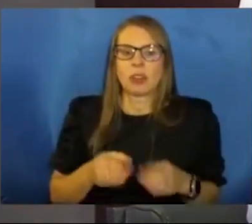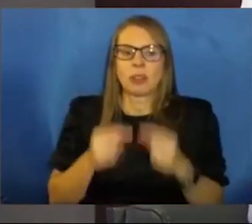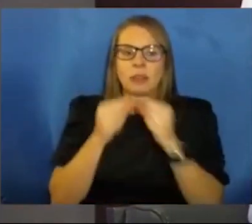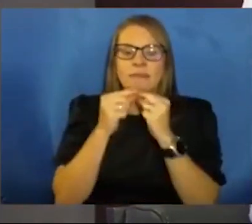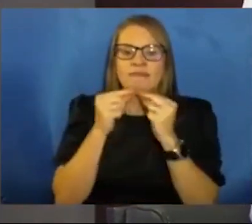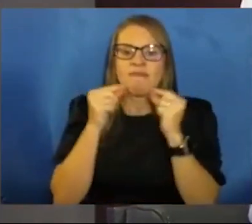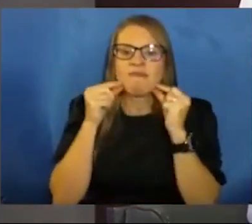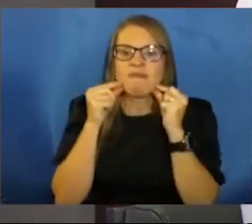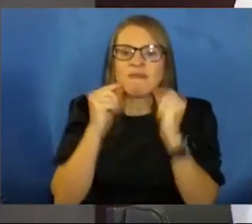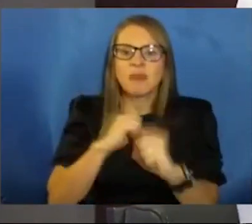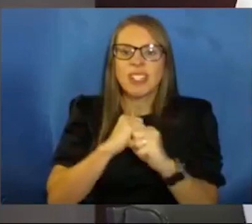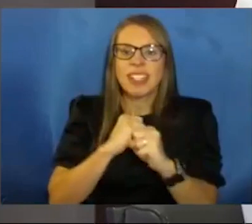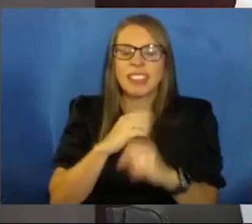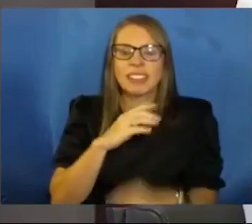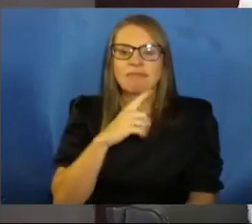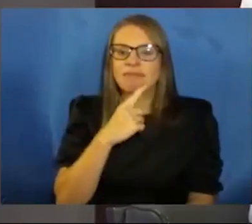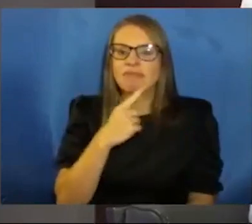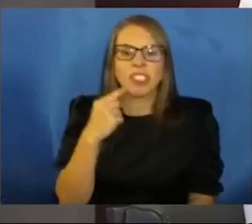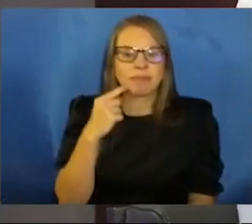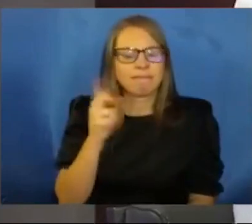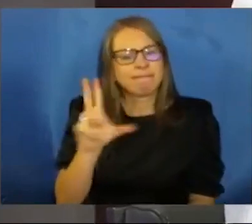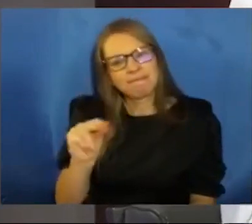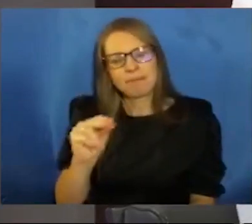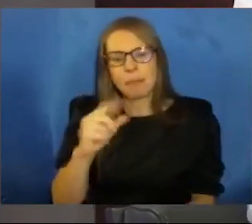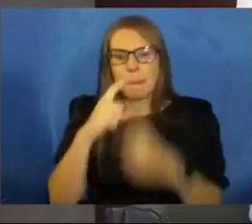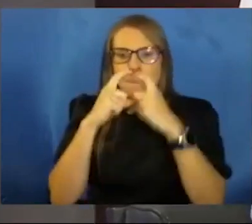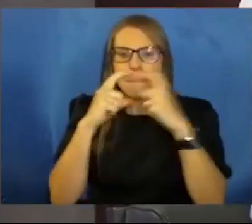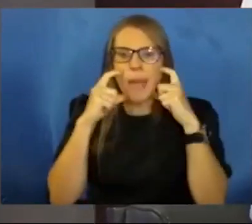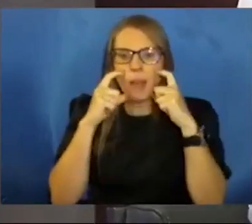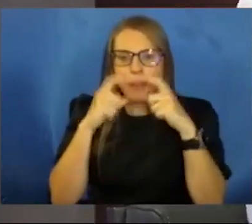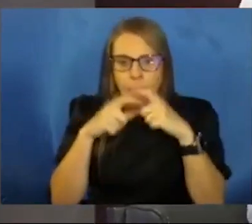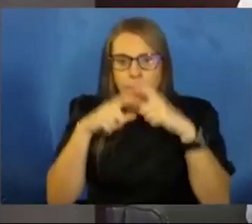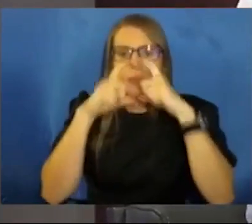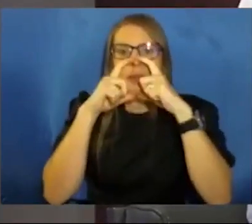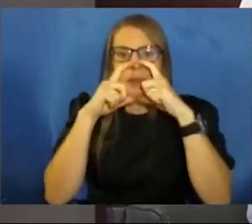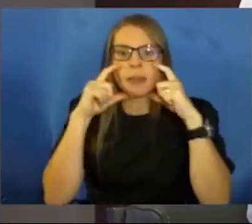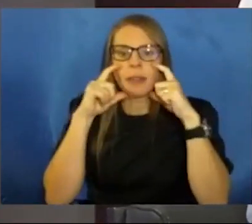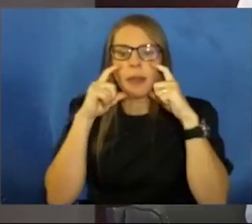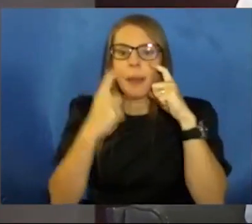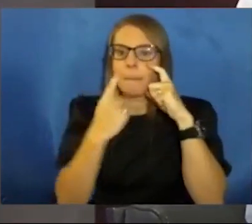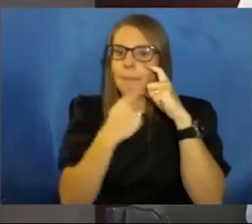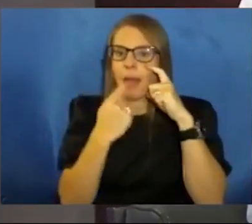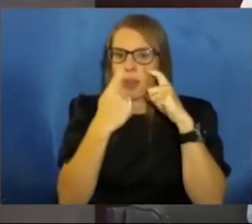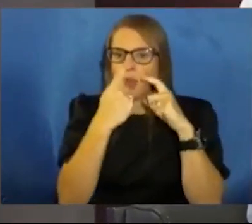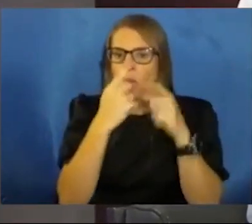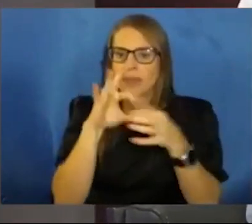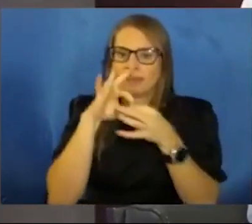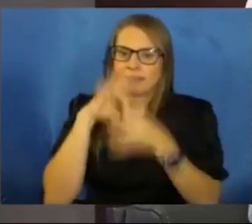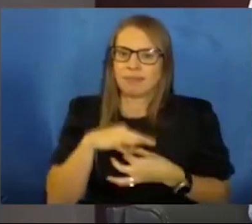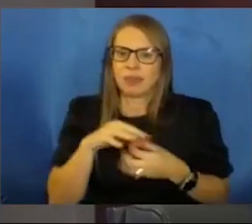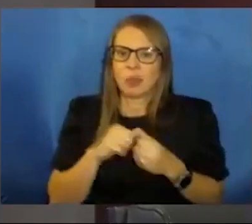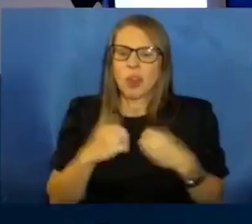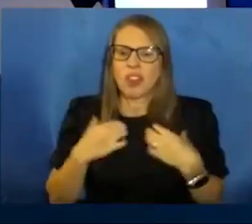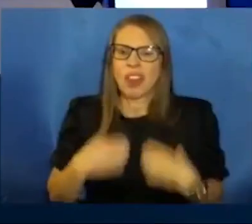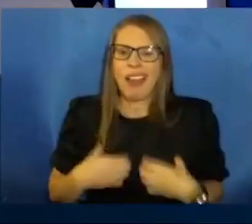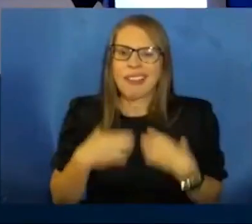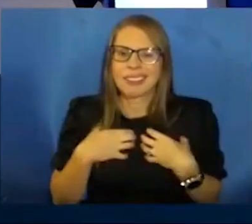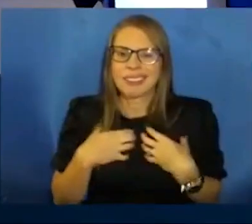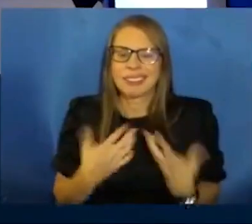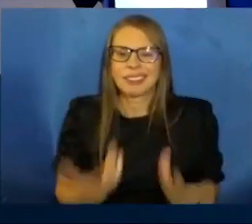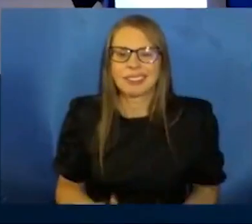nose. I can't tell you how nuts it drives healthcare professionals to see it